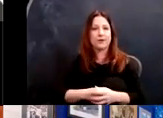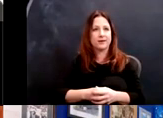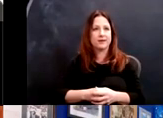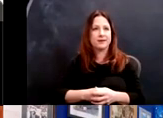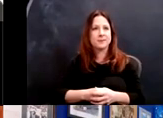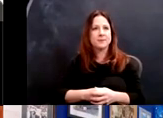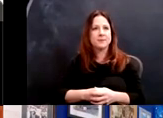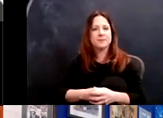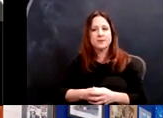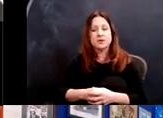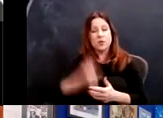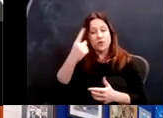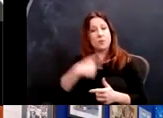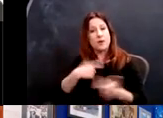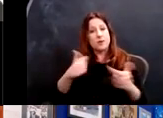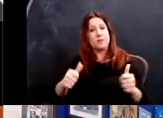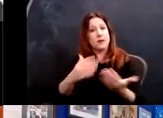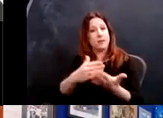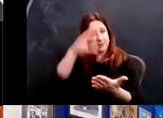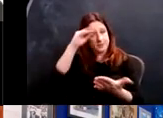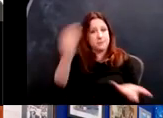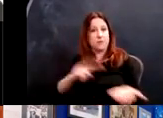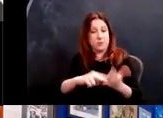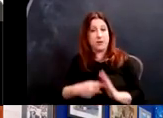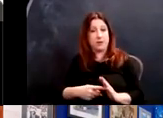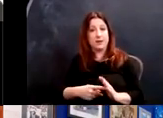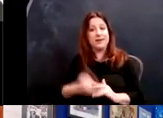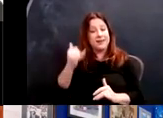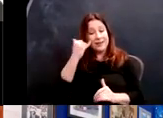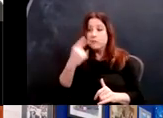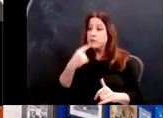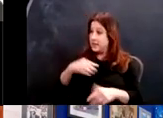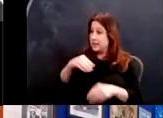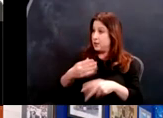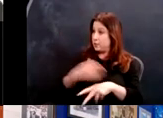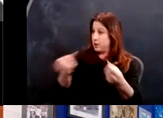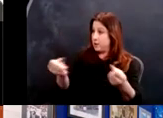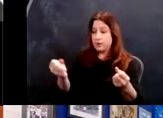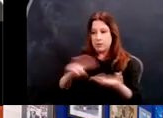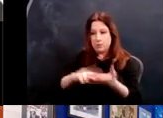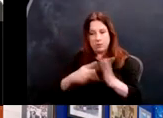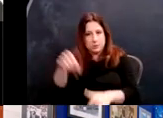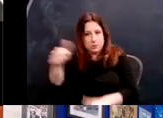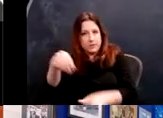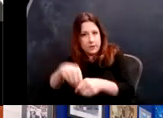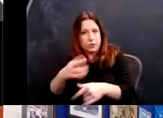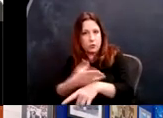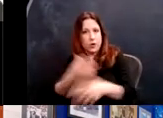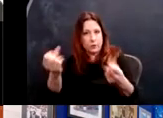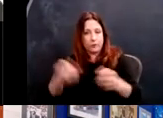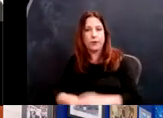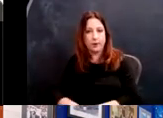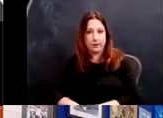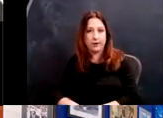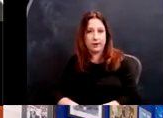closely tied, are you're in recovery if you say you are. And we believe firmly in multiple pathways. You know, our